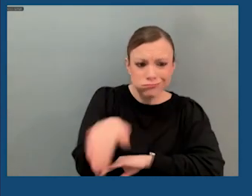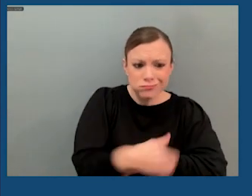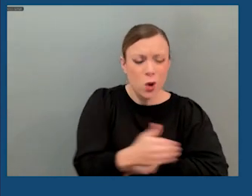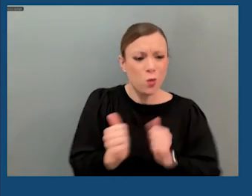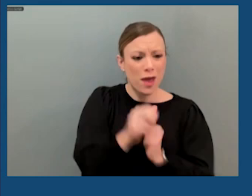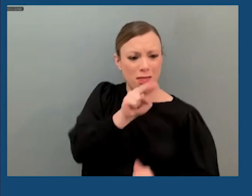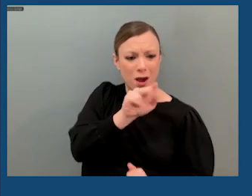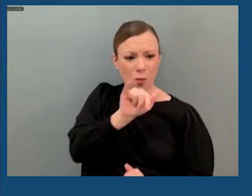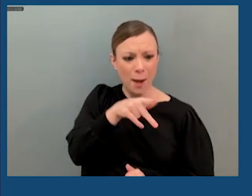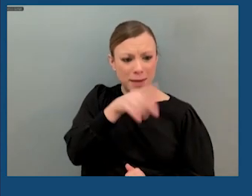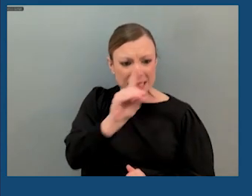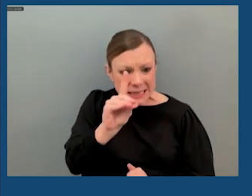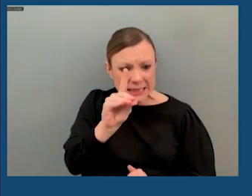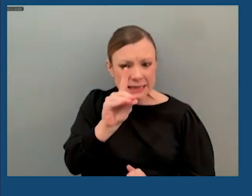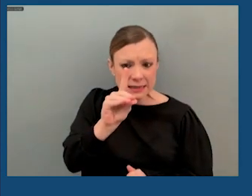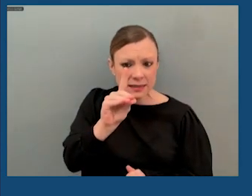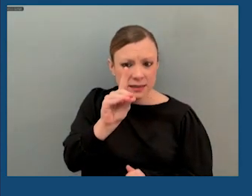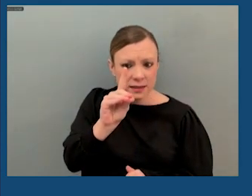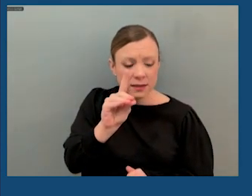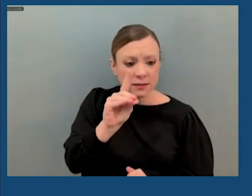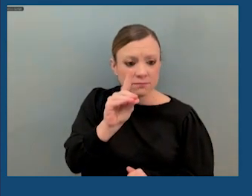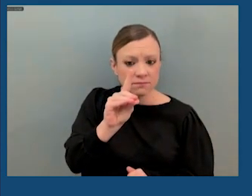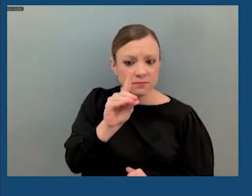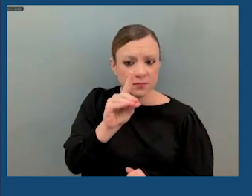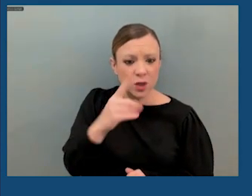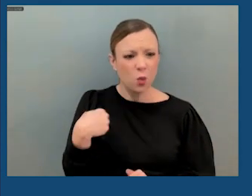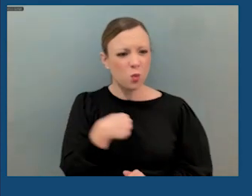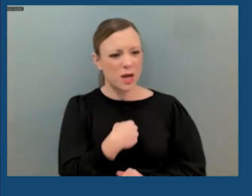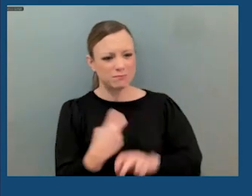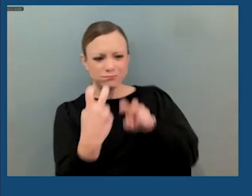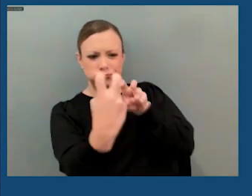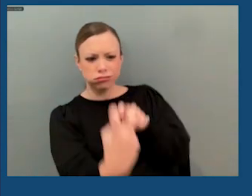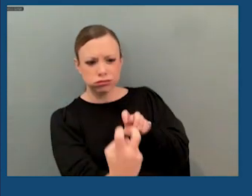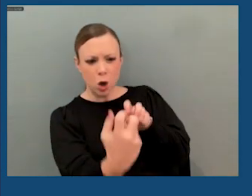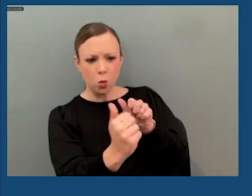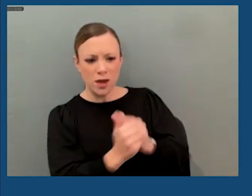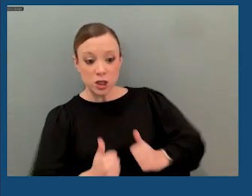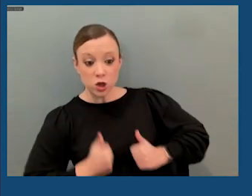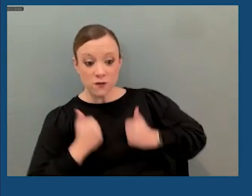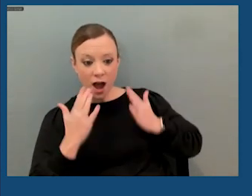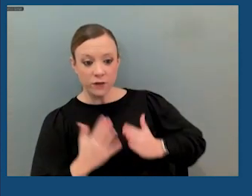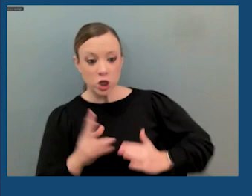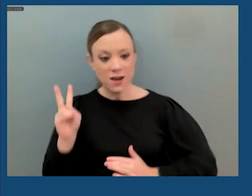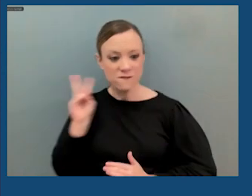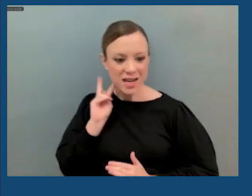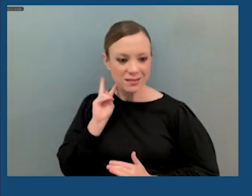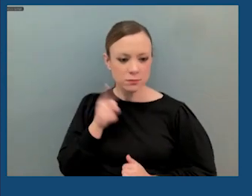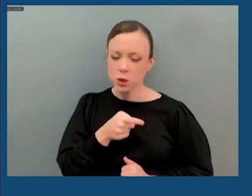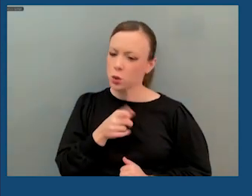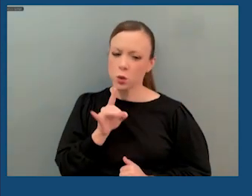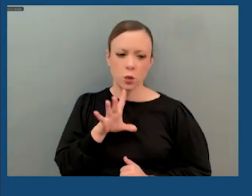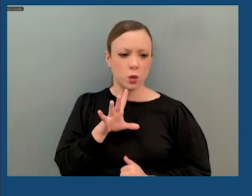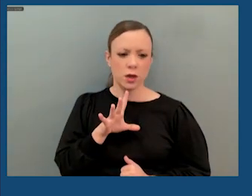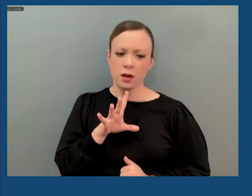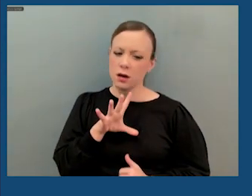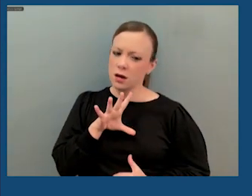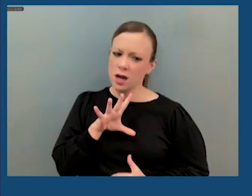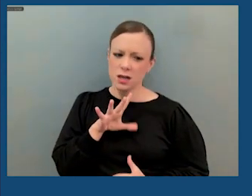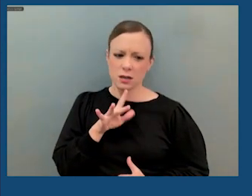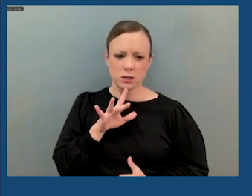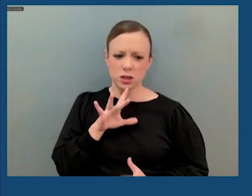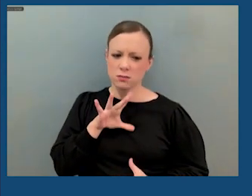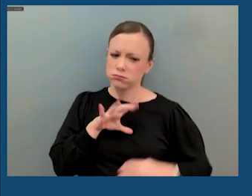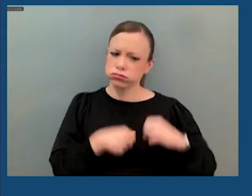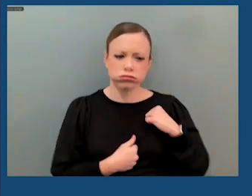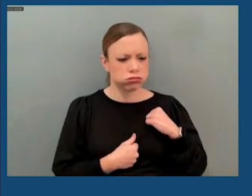NYPD, sitting across from survivors and victims, and it's sobering and gut-wrenching when you talk to the